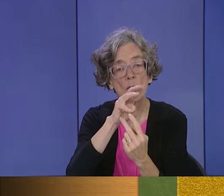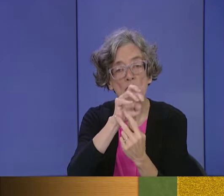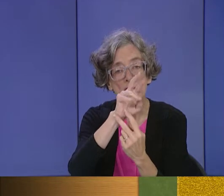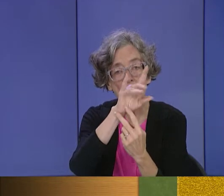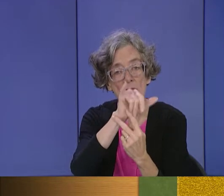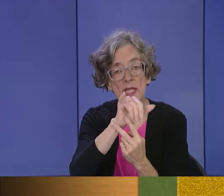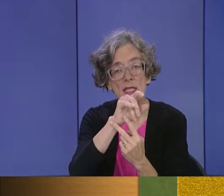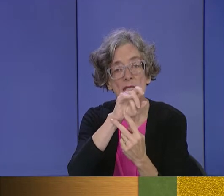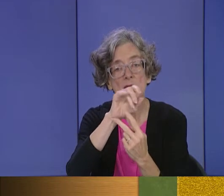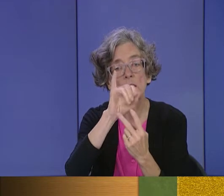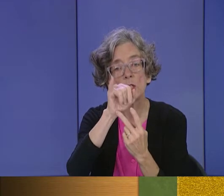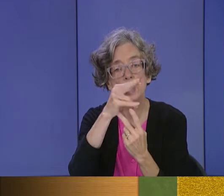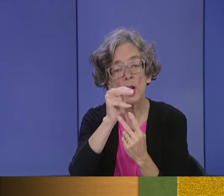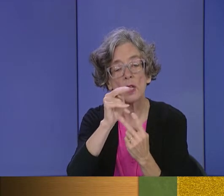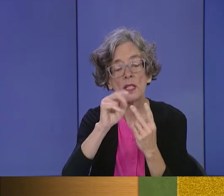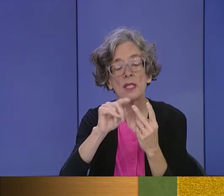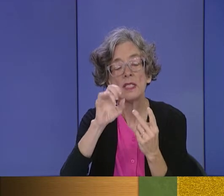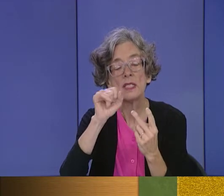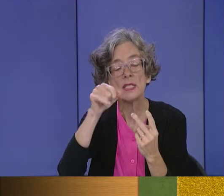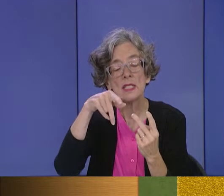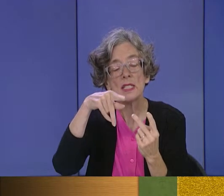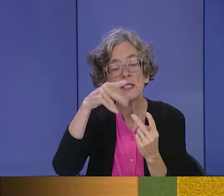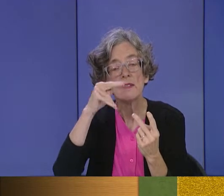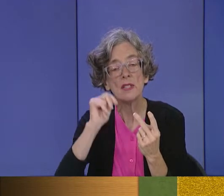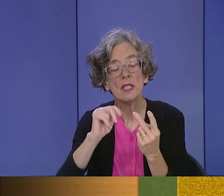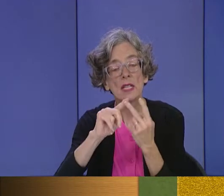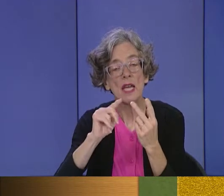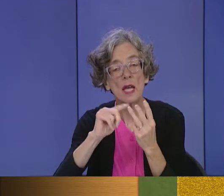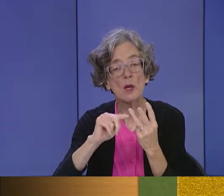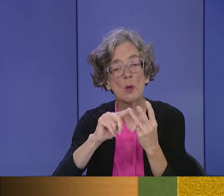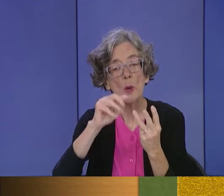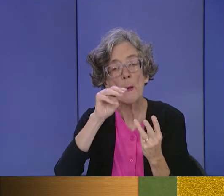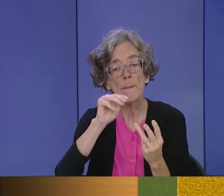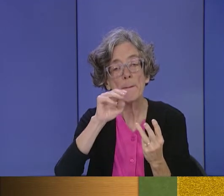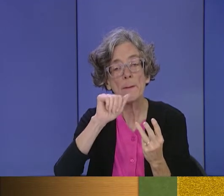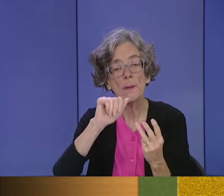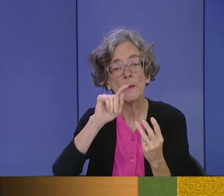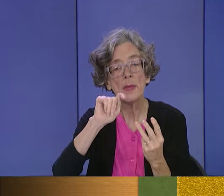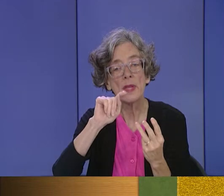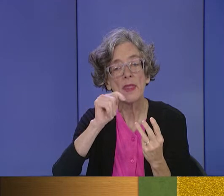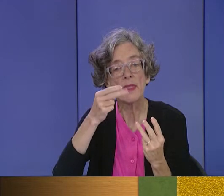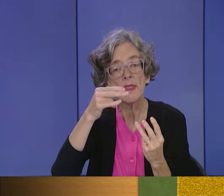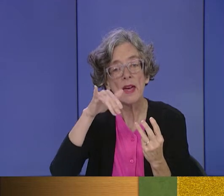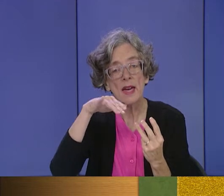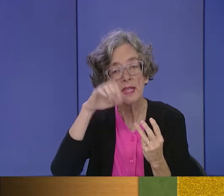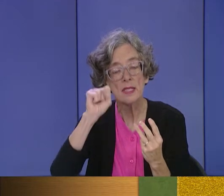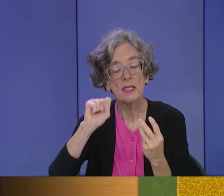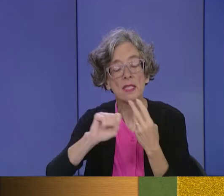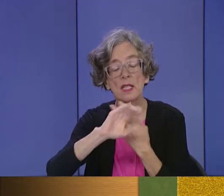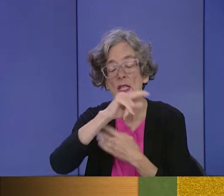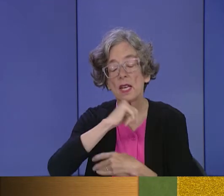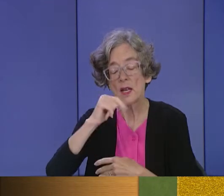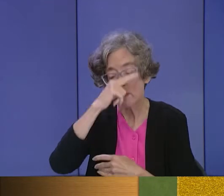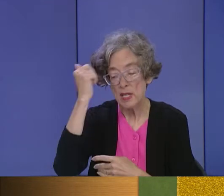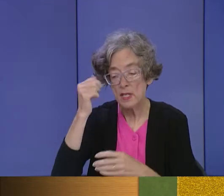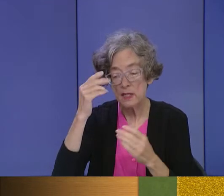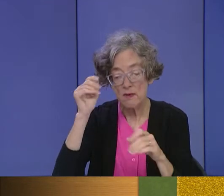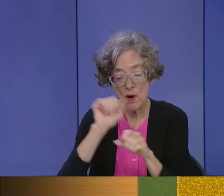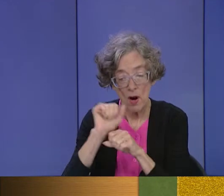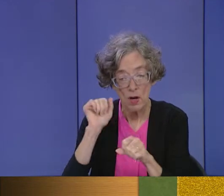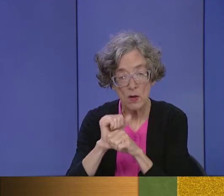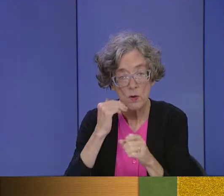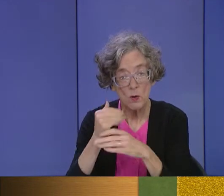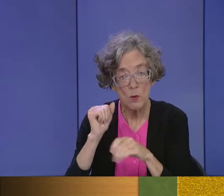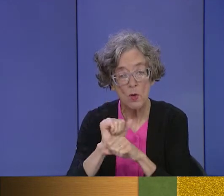Matthias, Barnabas, and all your saints. Admit us, we beseech you, into their company, not weighing our merits, but granting us your pardon